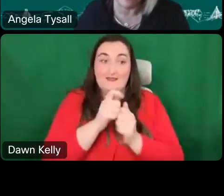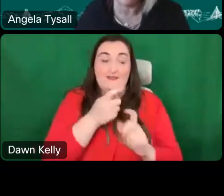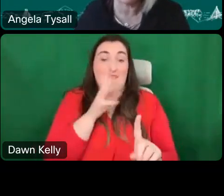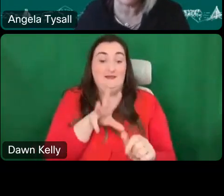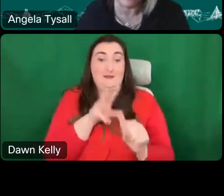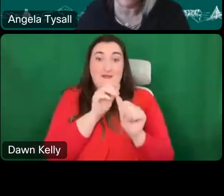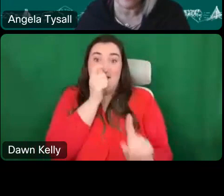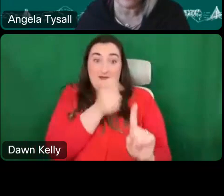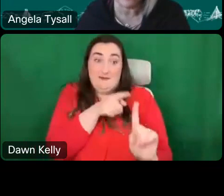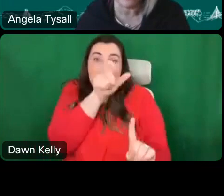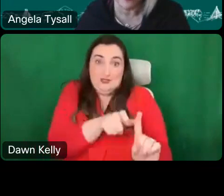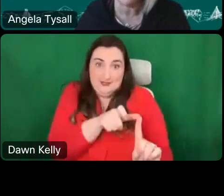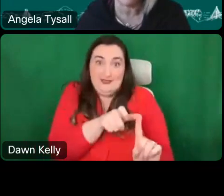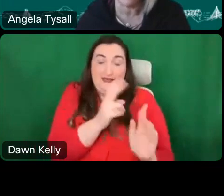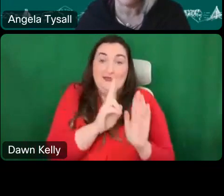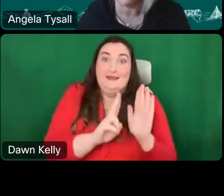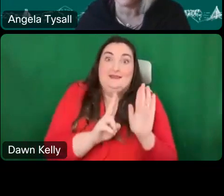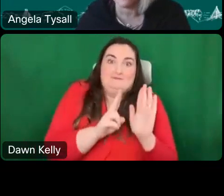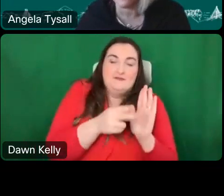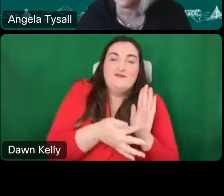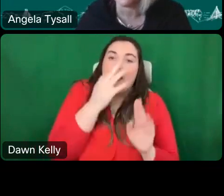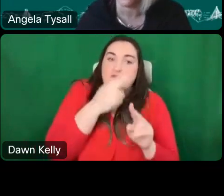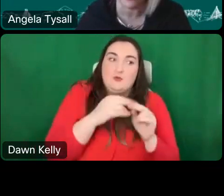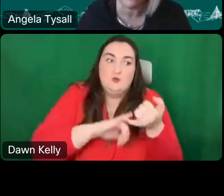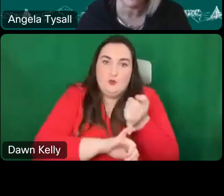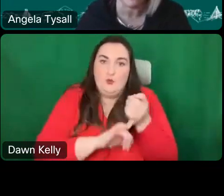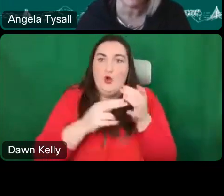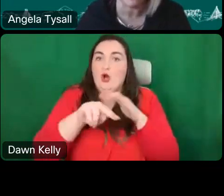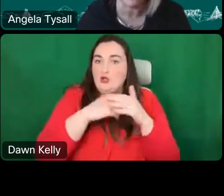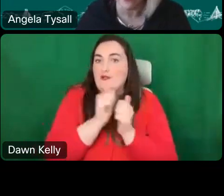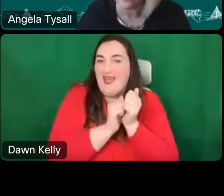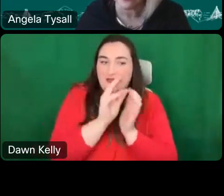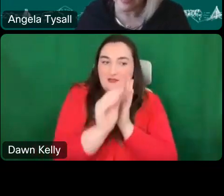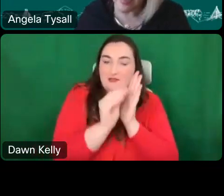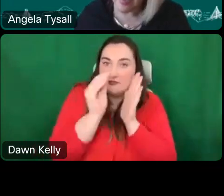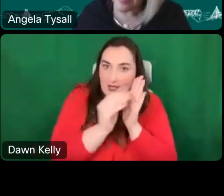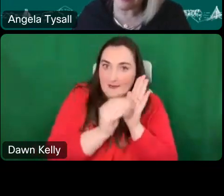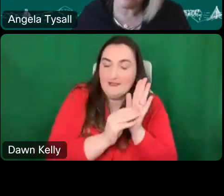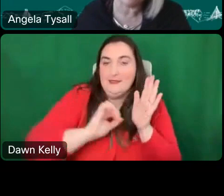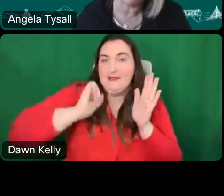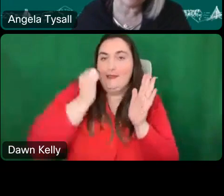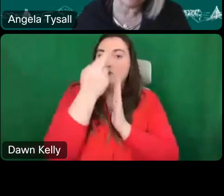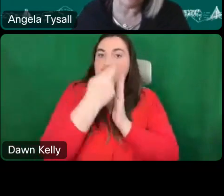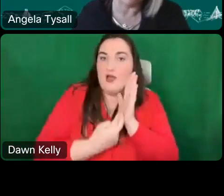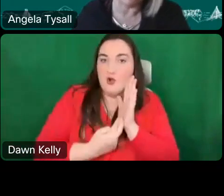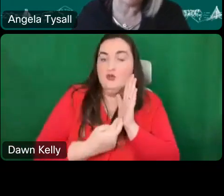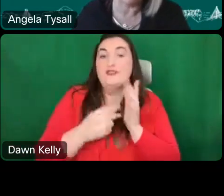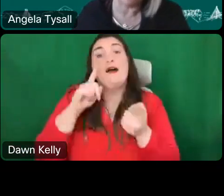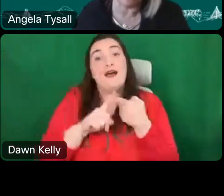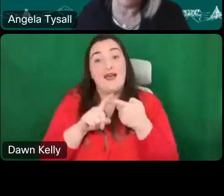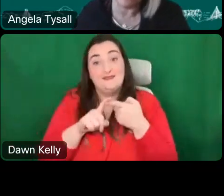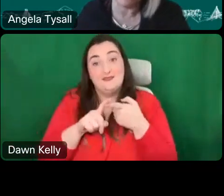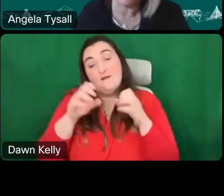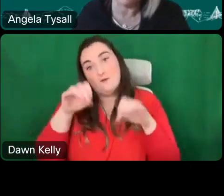is signed legally under the Act and that is documented and kept on record, and that obviously